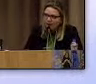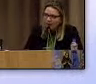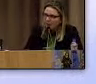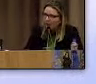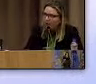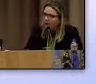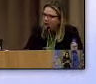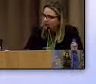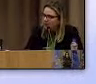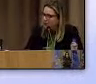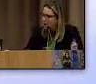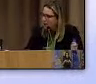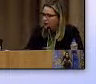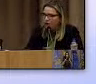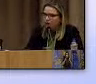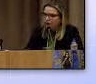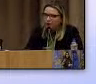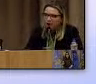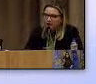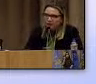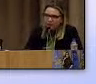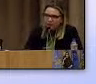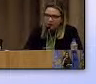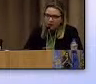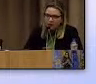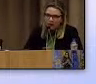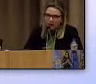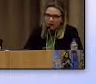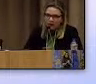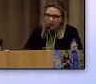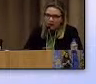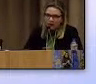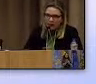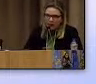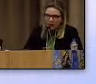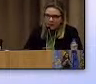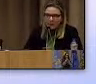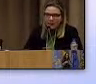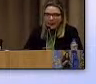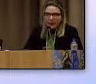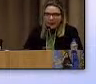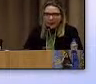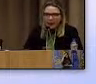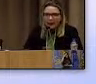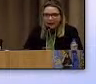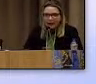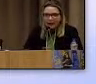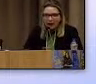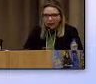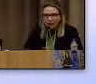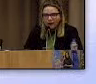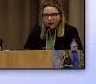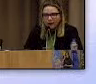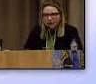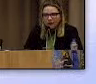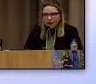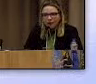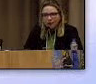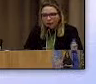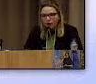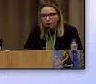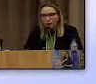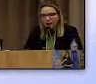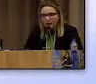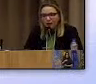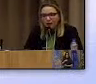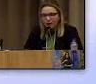being sensible with all the information that needed to be given from the patients from other